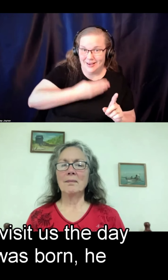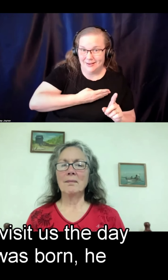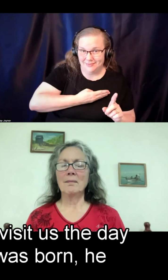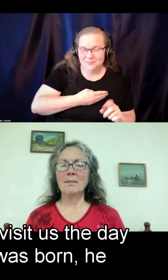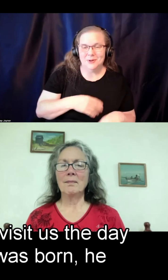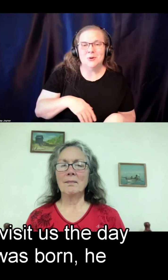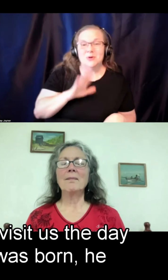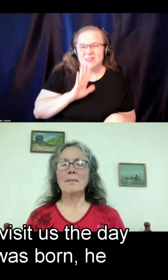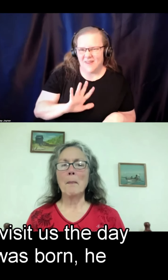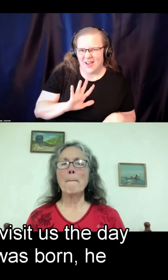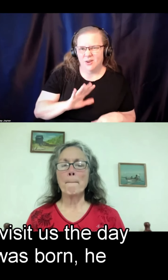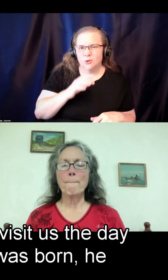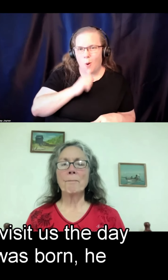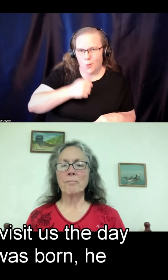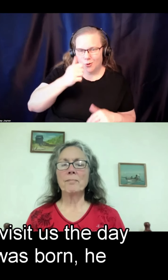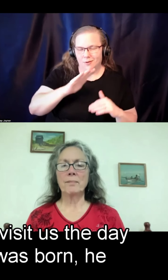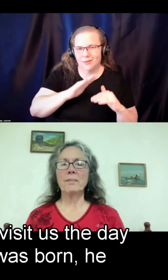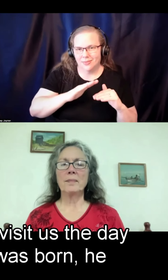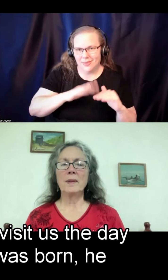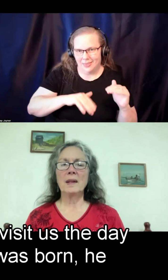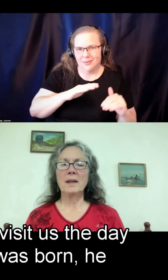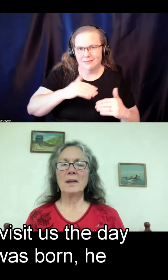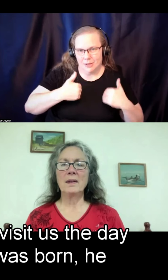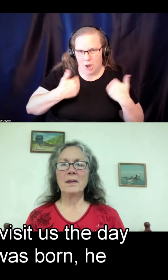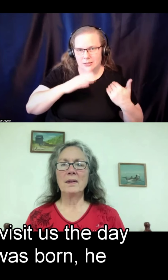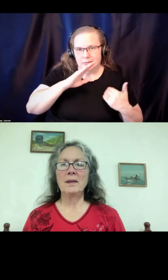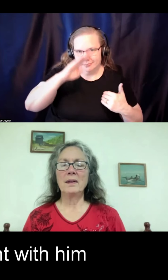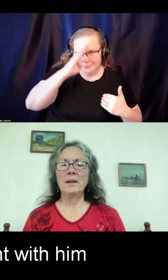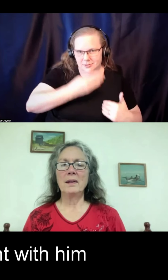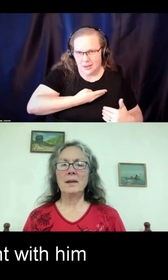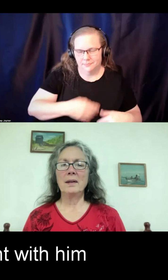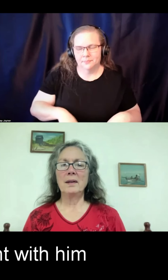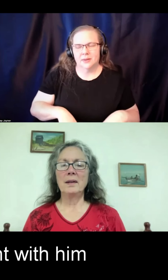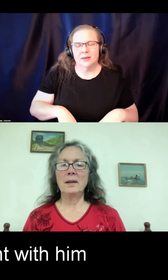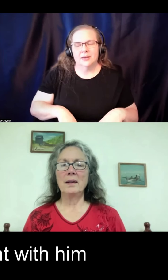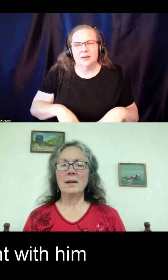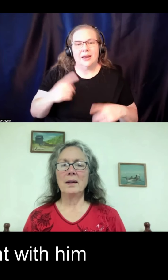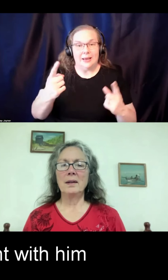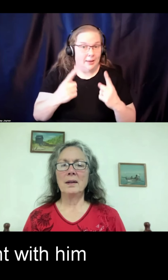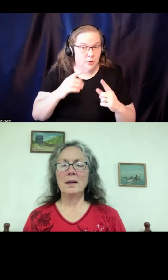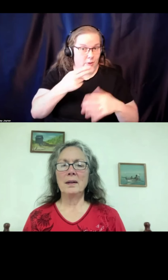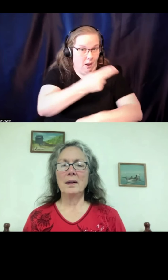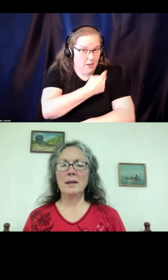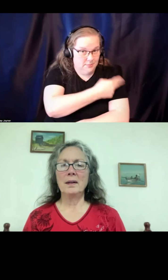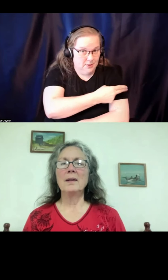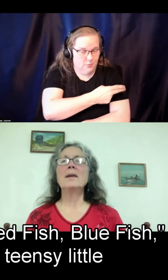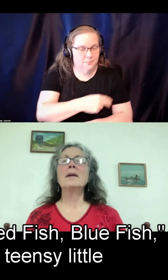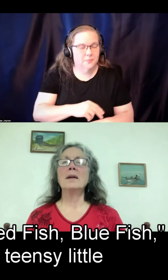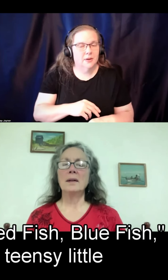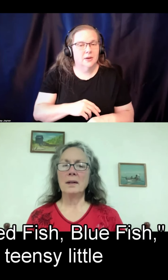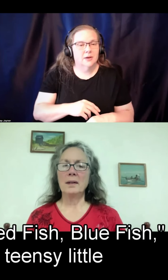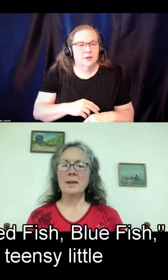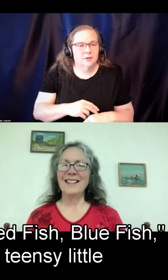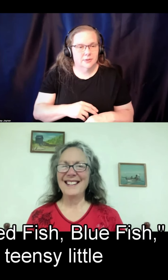day, to visit us the day after his brother was born, he actually brought with him one